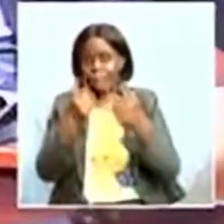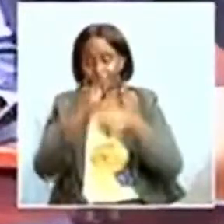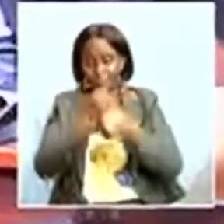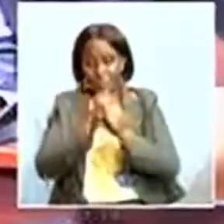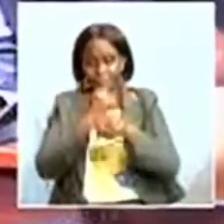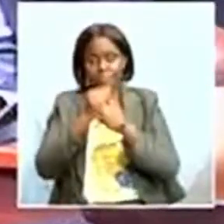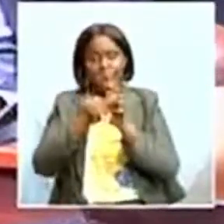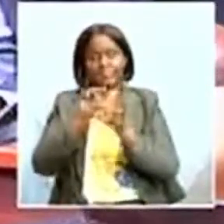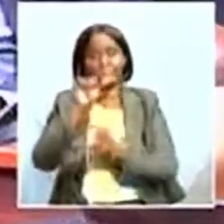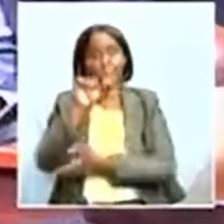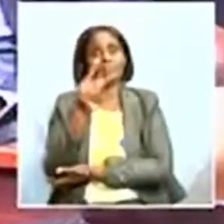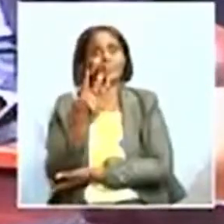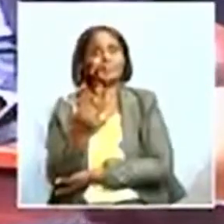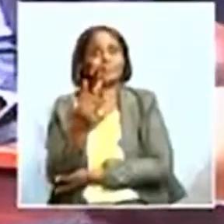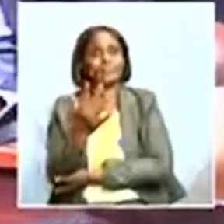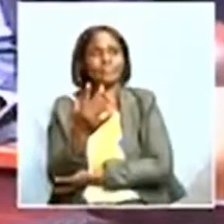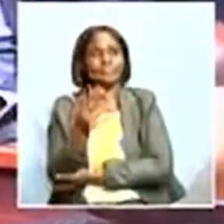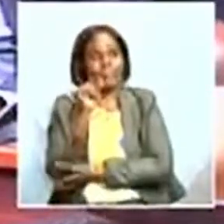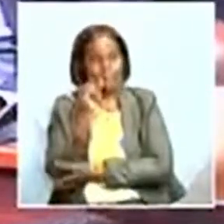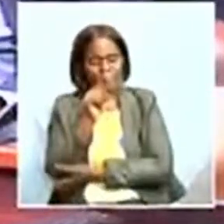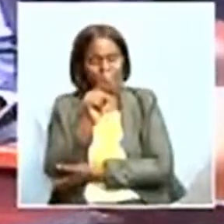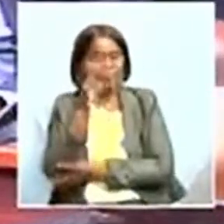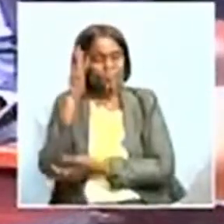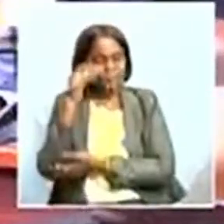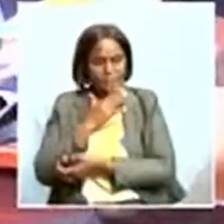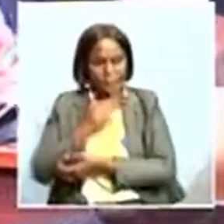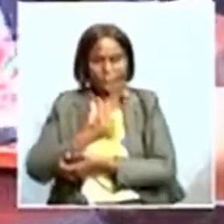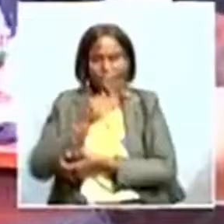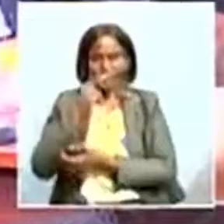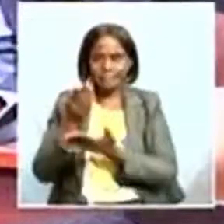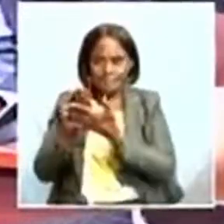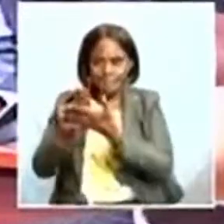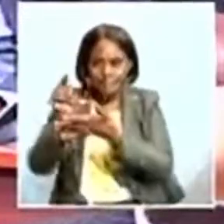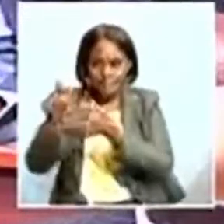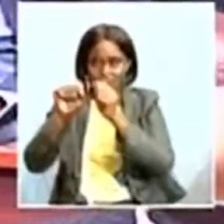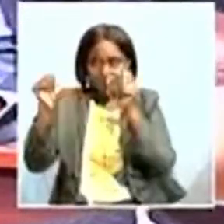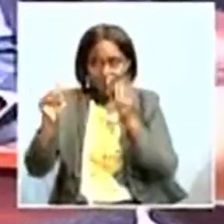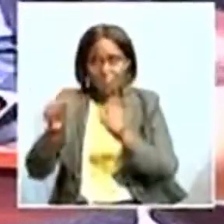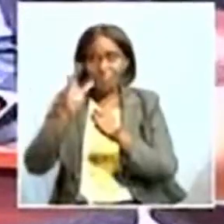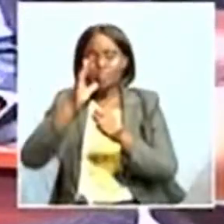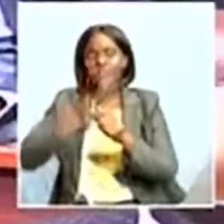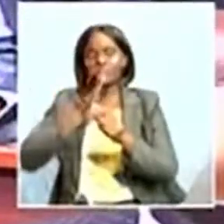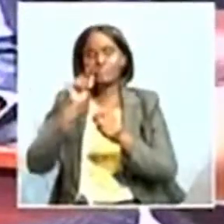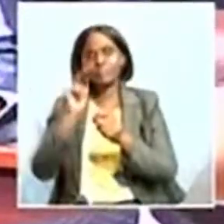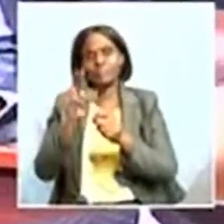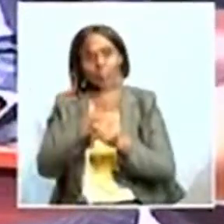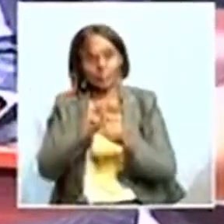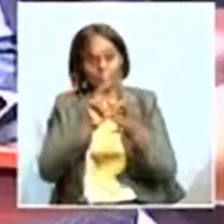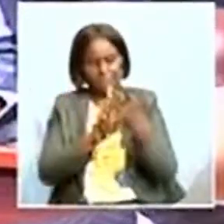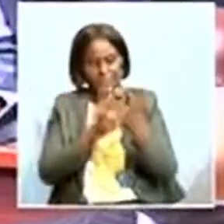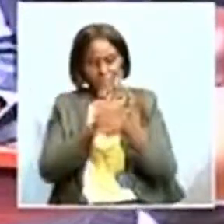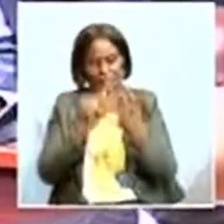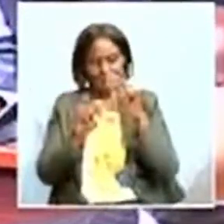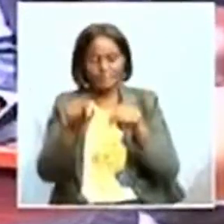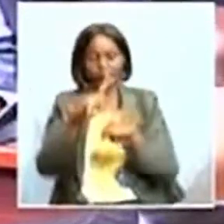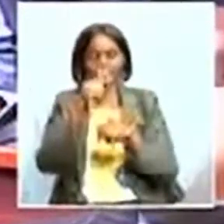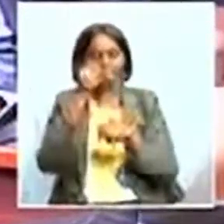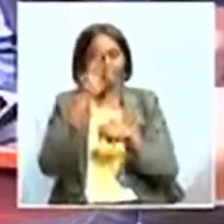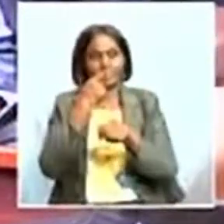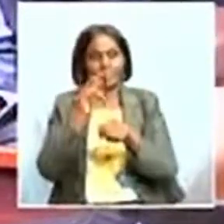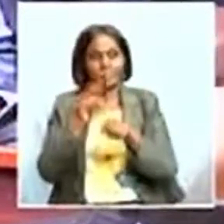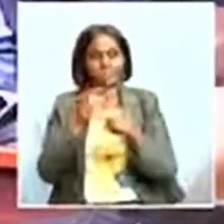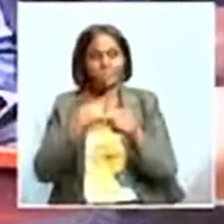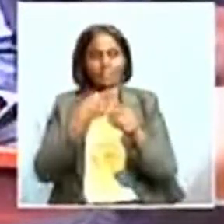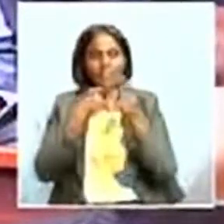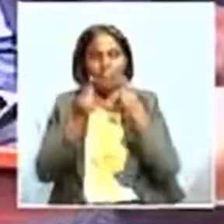in 2025. So this is why I'm saying, I'll lay this on the table, Madam Speaker, so that people understand. And I'm